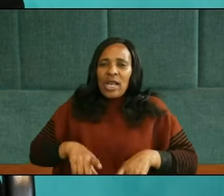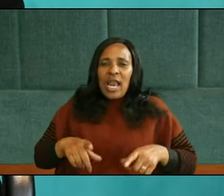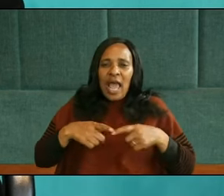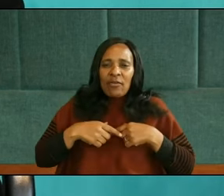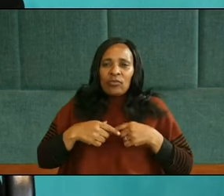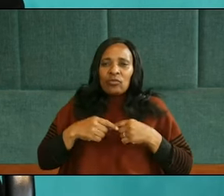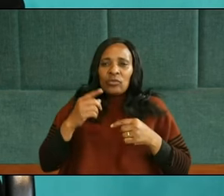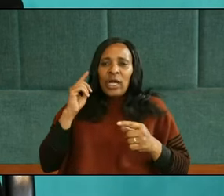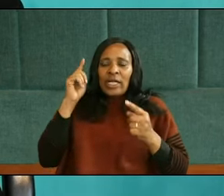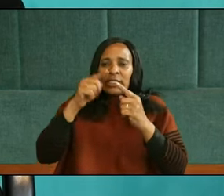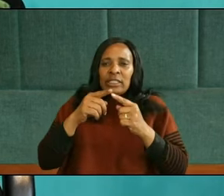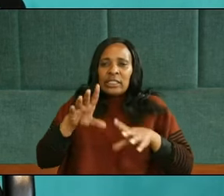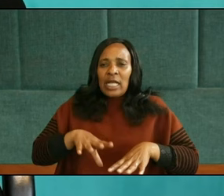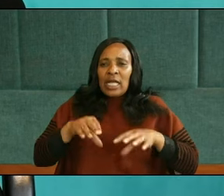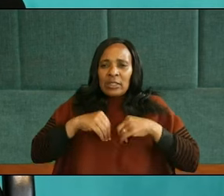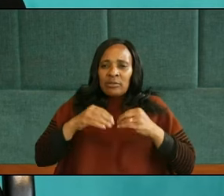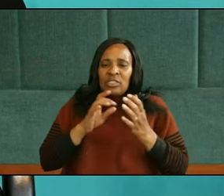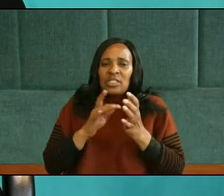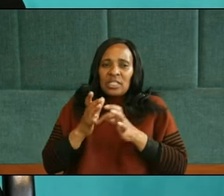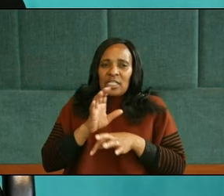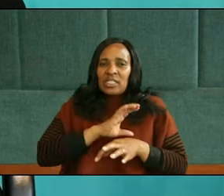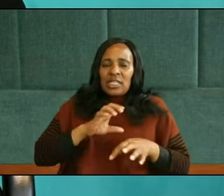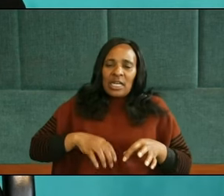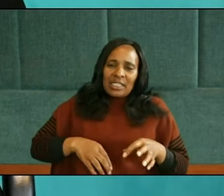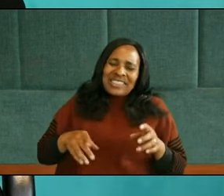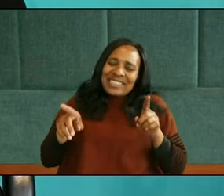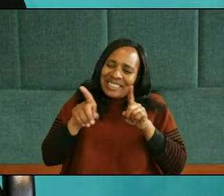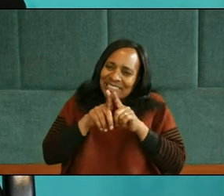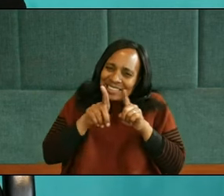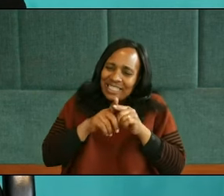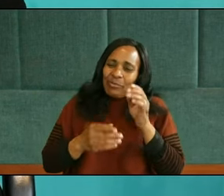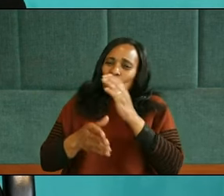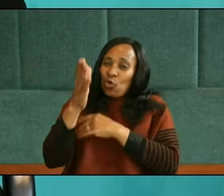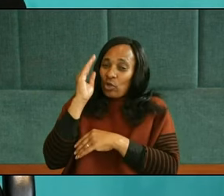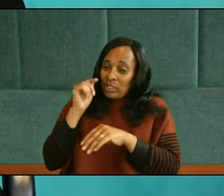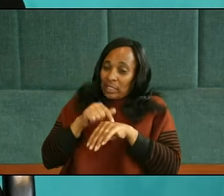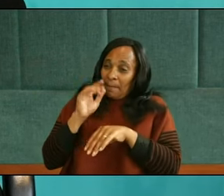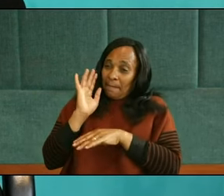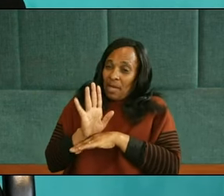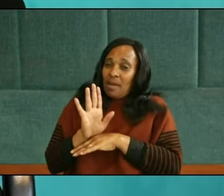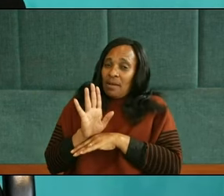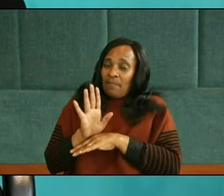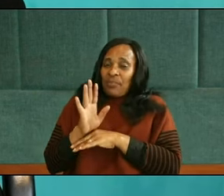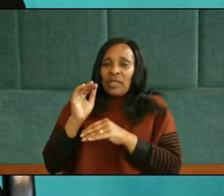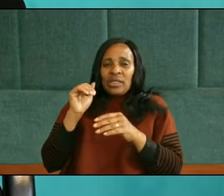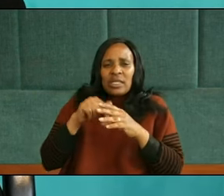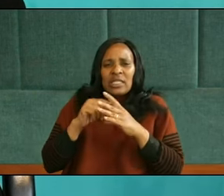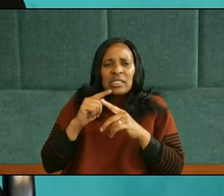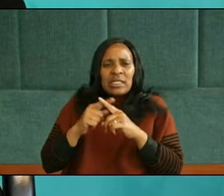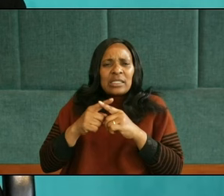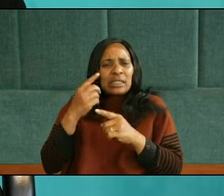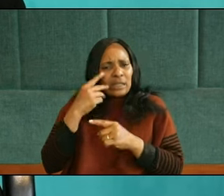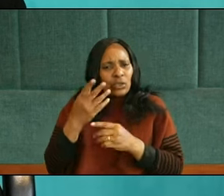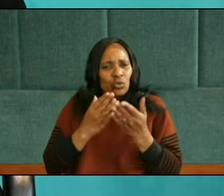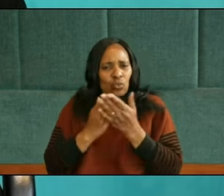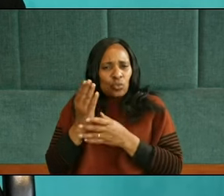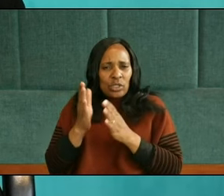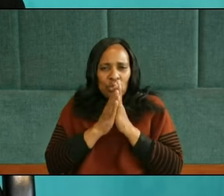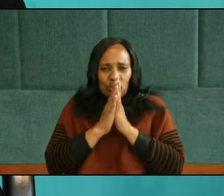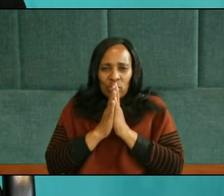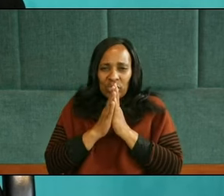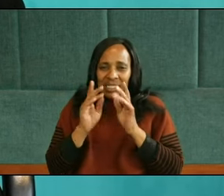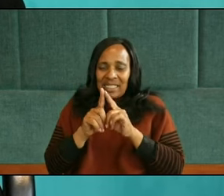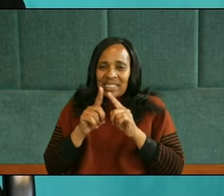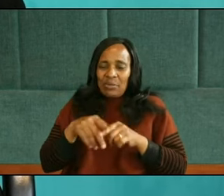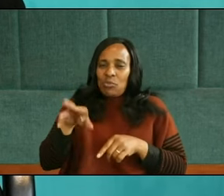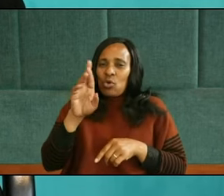accepting Christ, or ultimately God, in their time. And we can see this through the stories that are with Ruth. Like,